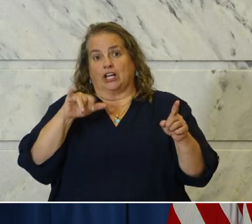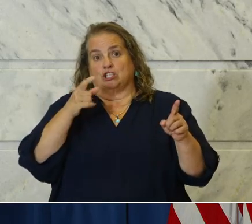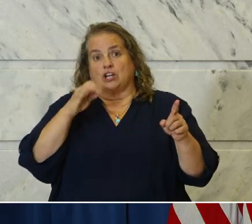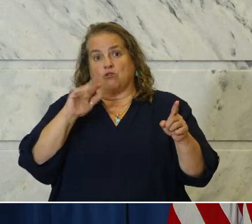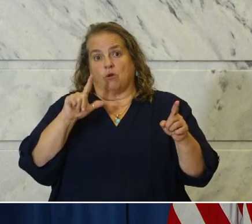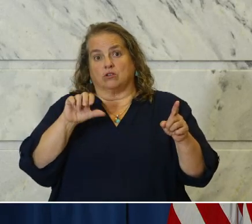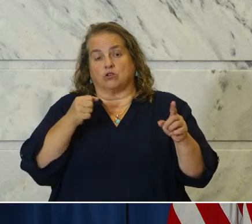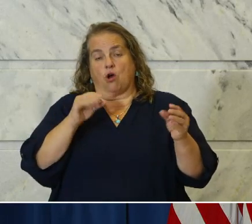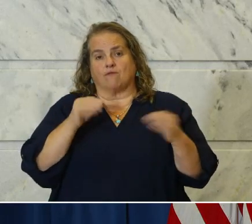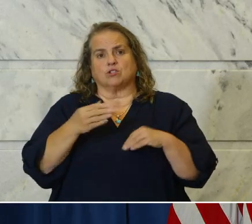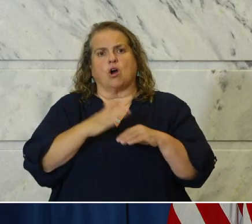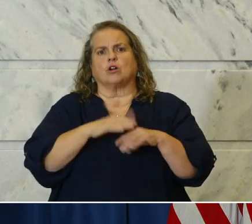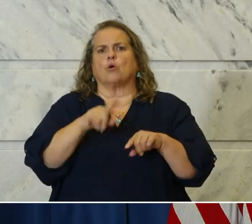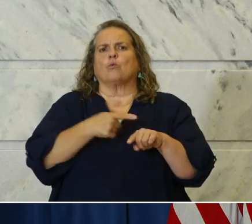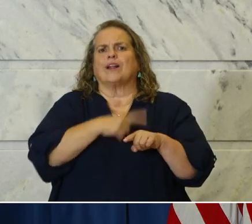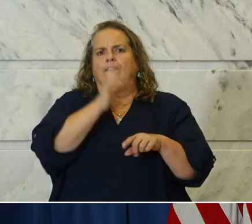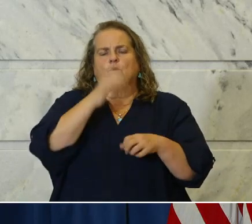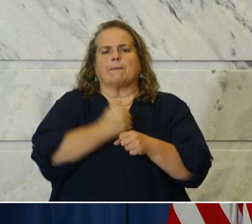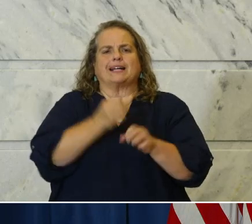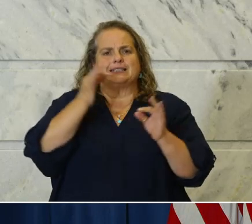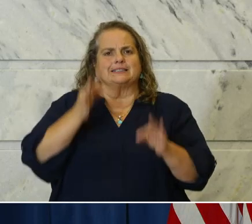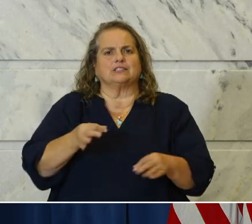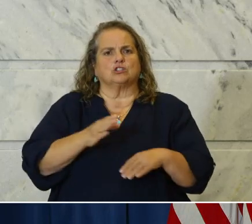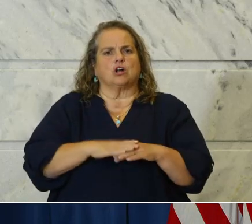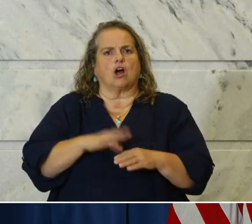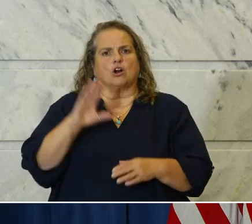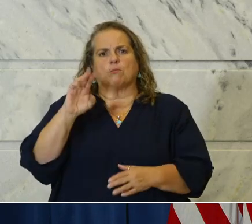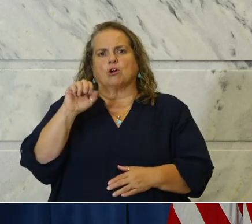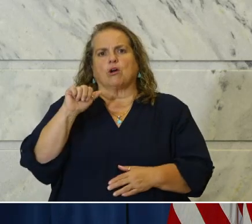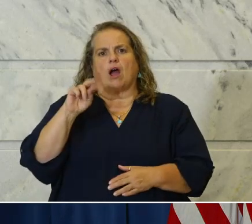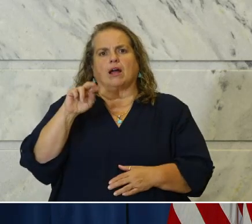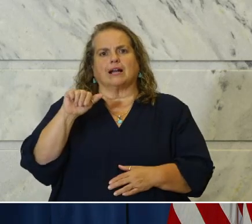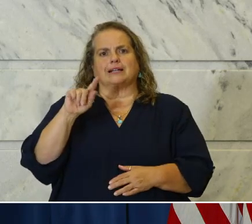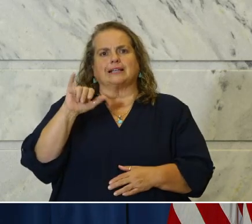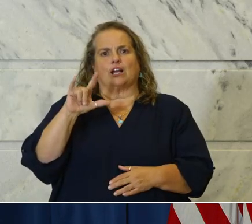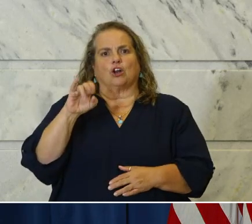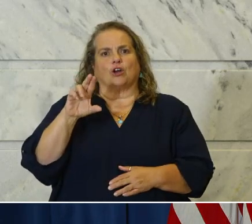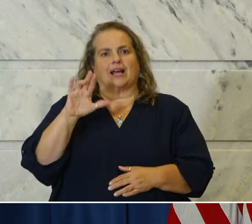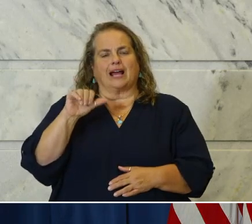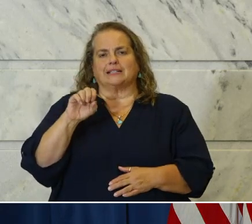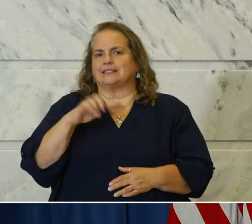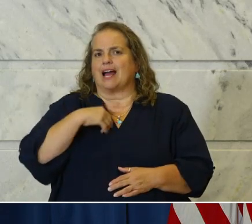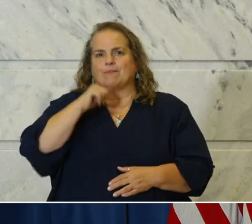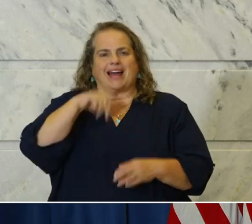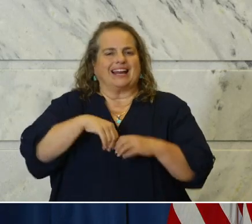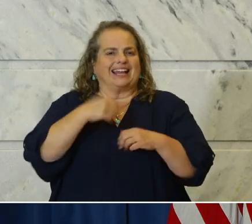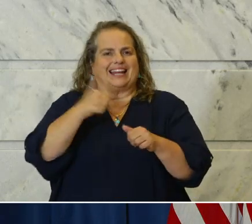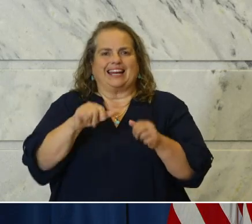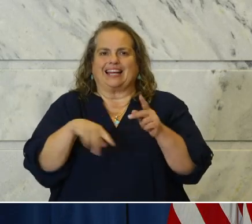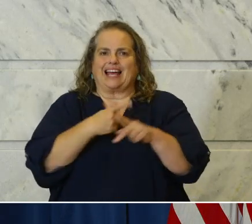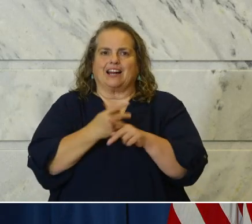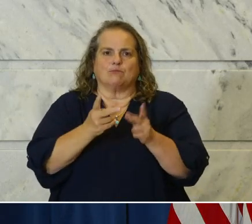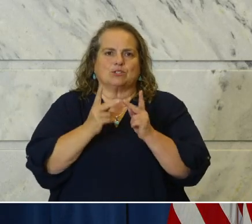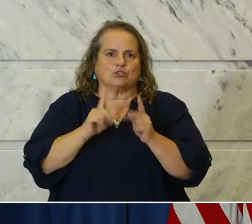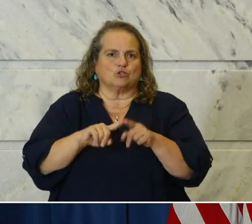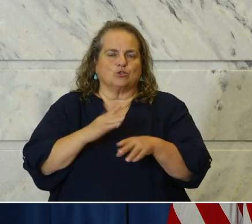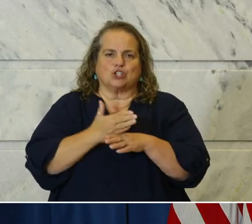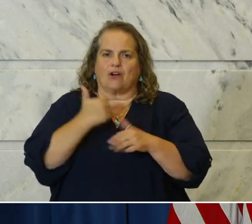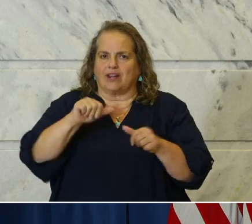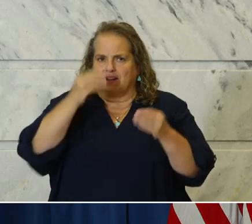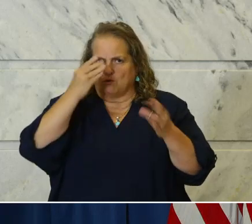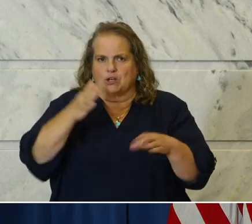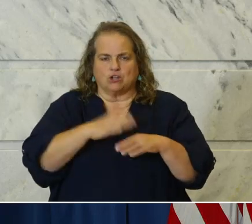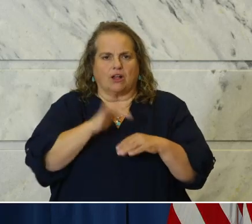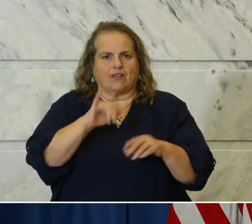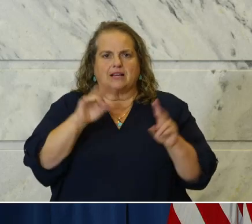the timing of a decision on the Breonna Taylor case? I'm not in a position to share information on that